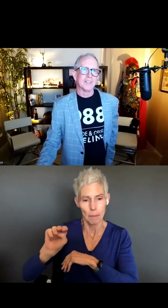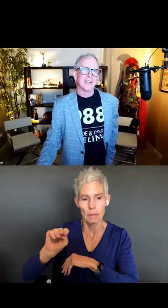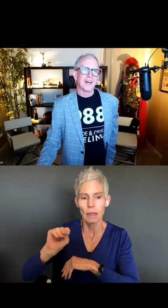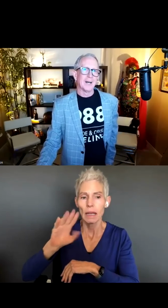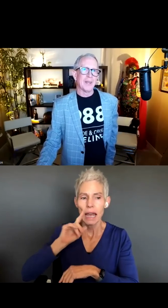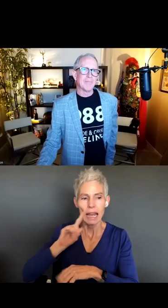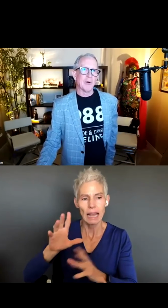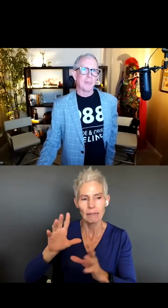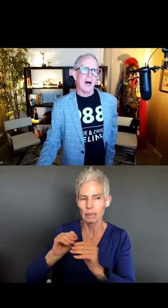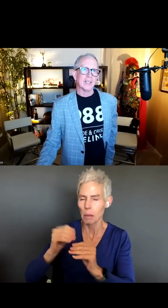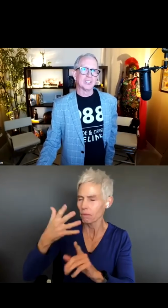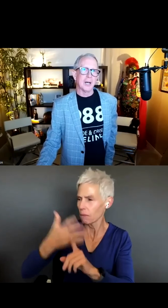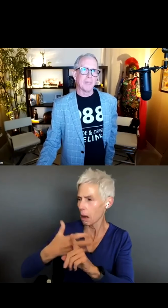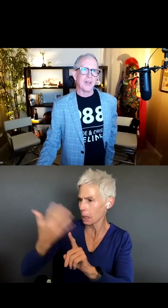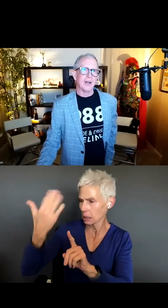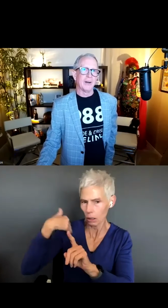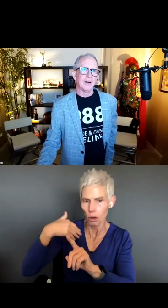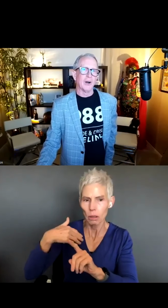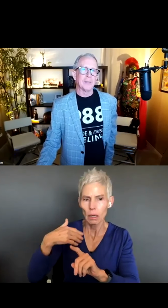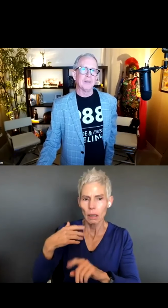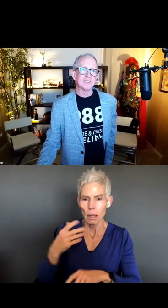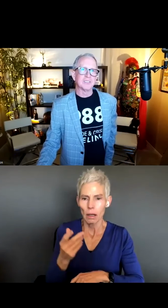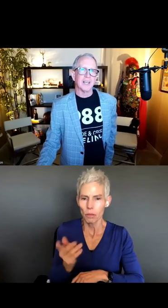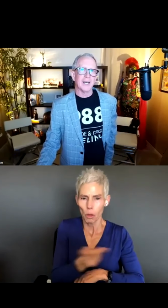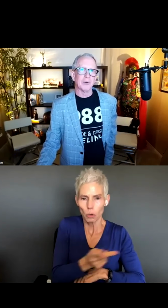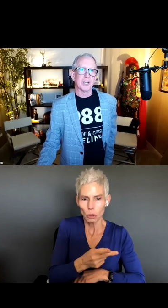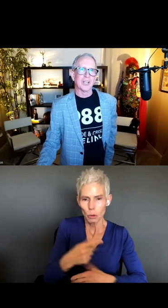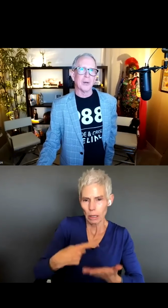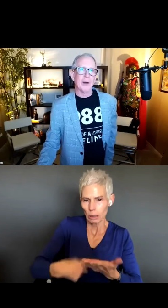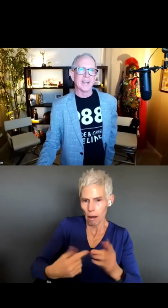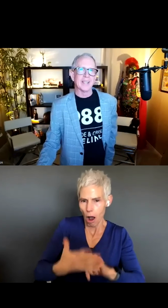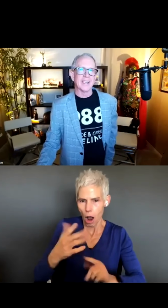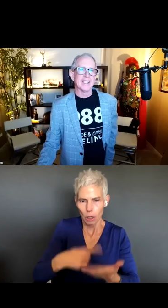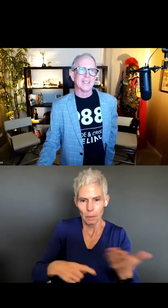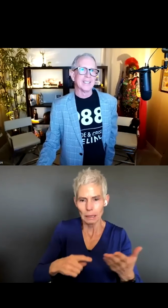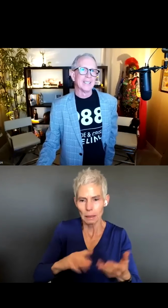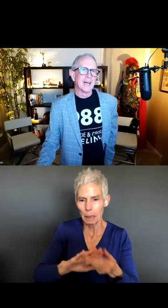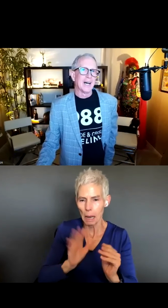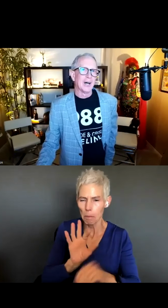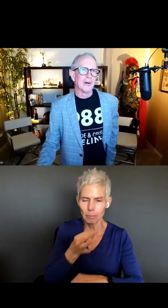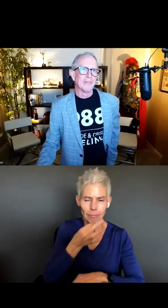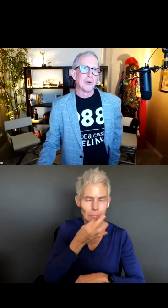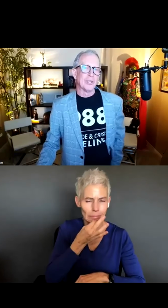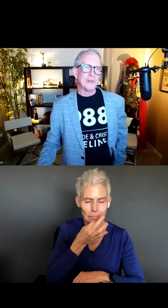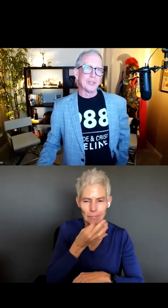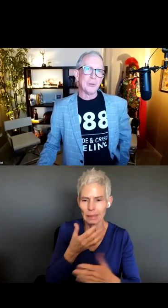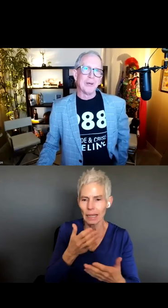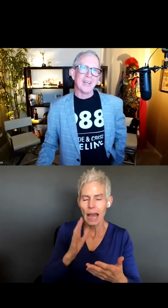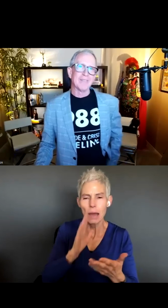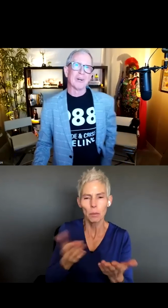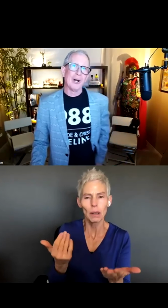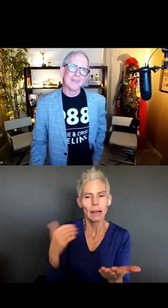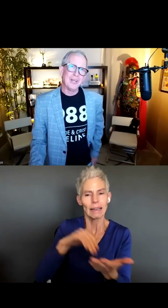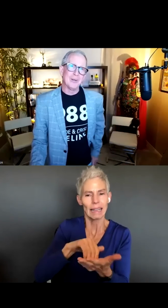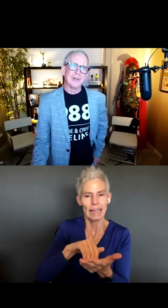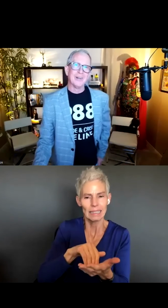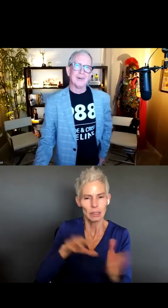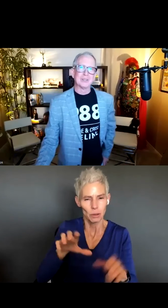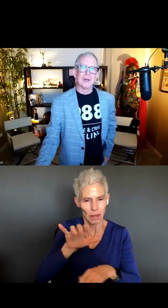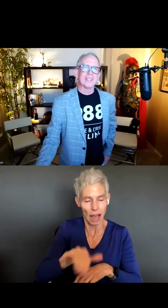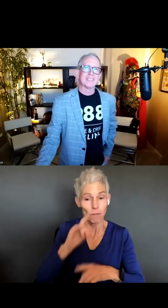we're going to, they've both polished up their arguments, and we're going to go at it again for YouTube and for all of